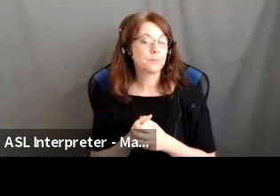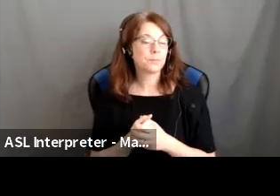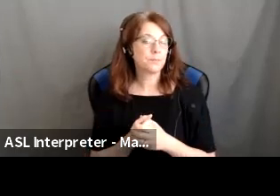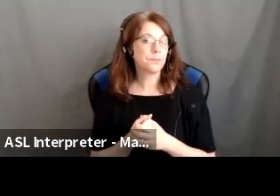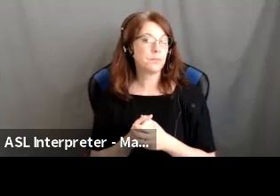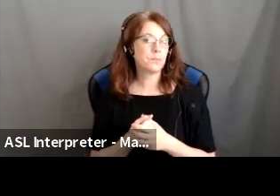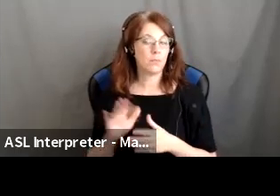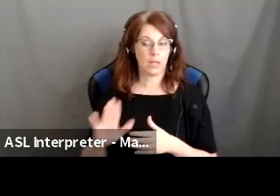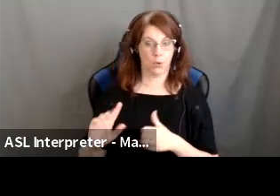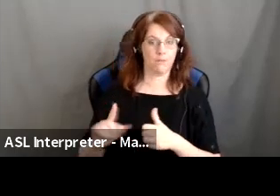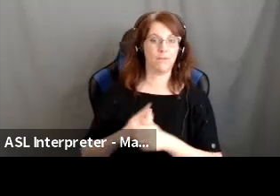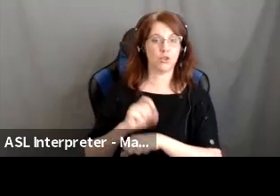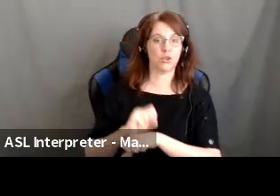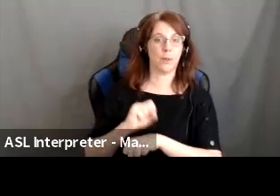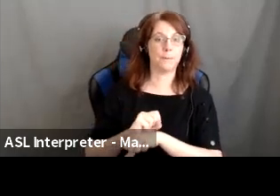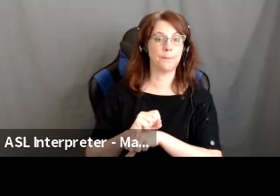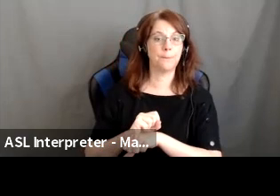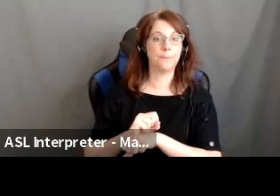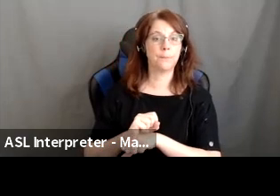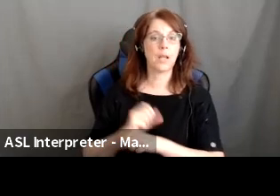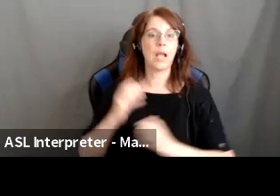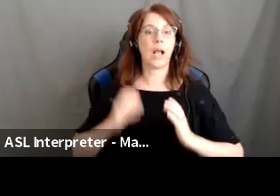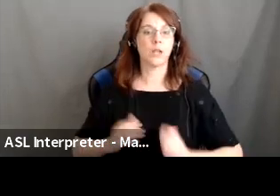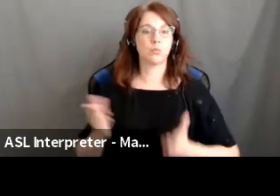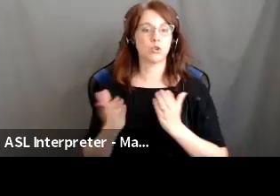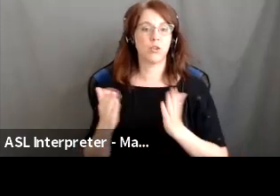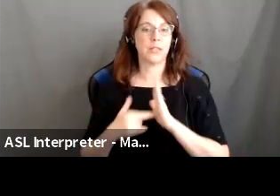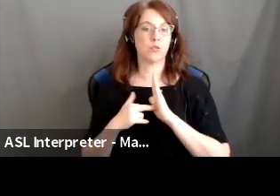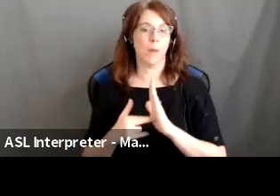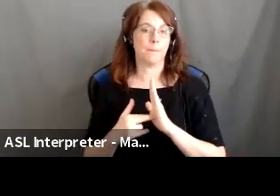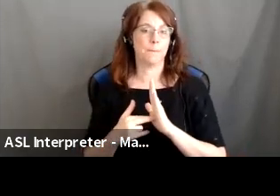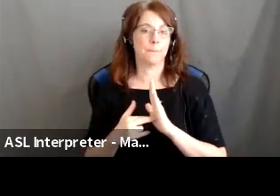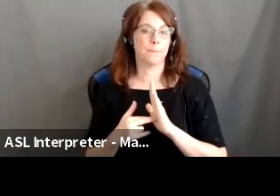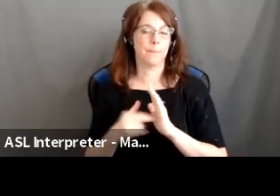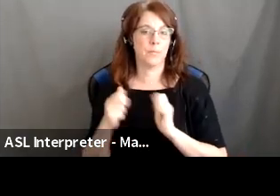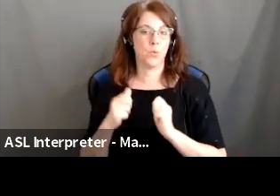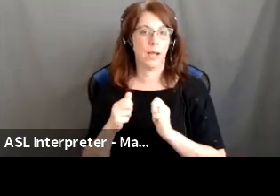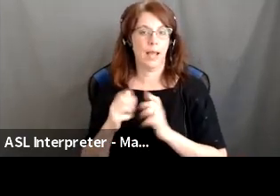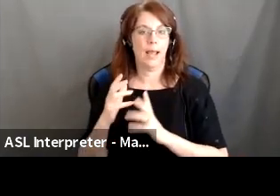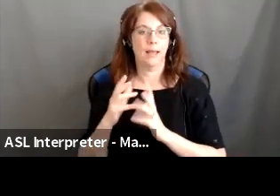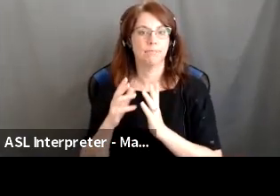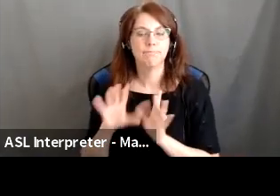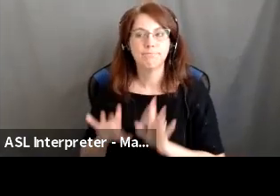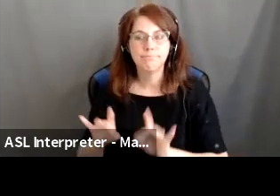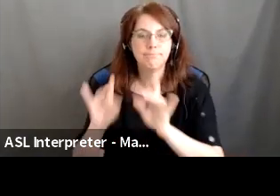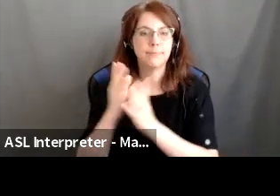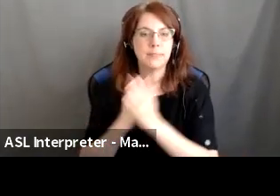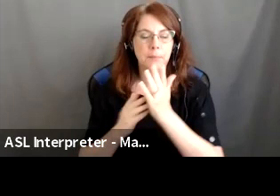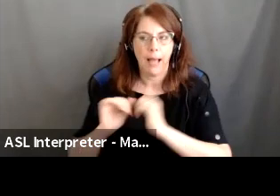their first job is to be a customer service representative, so they can get some of those people skills and some of